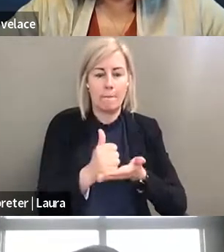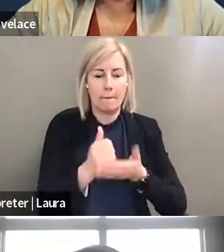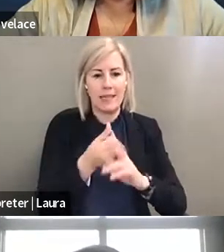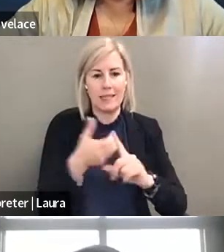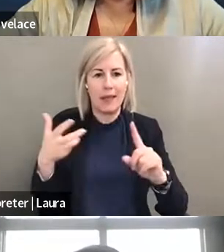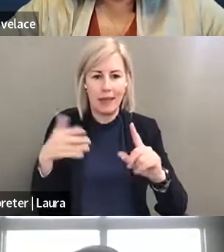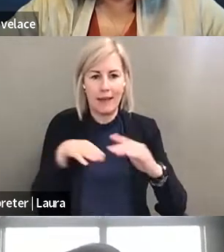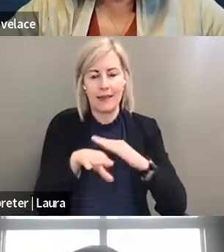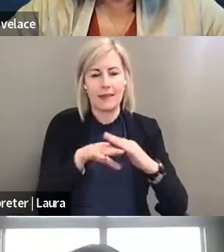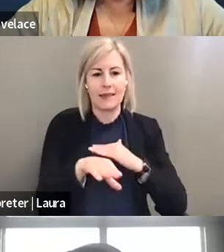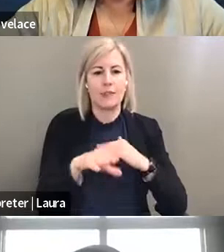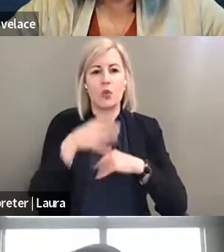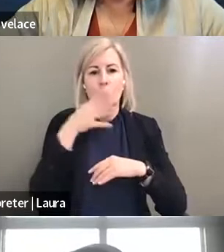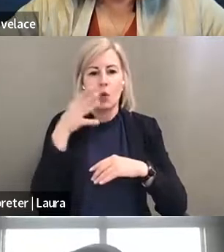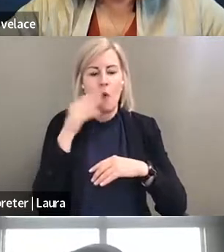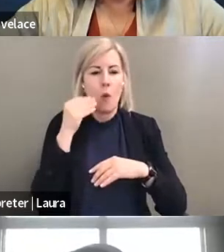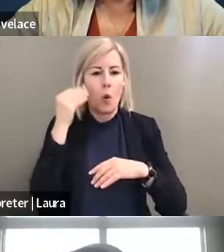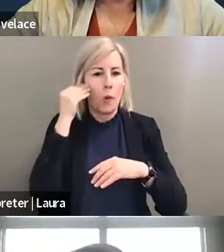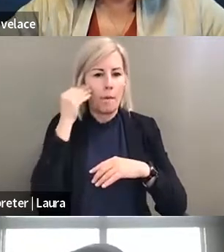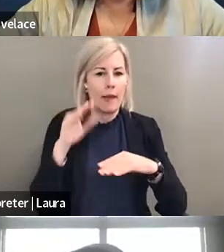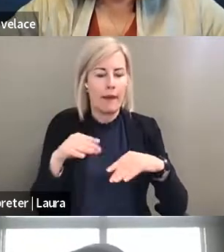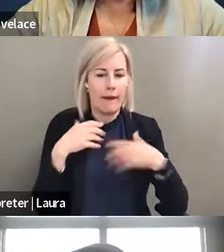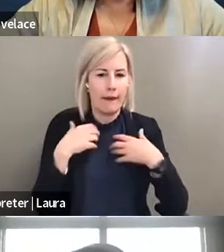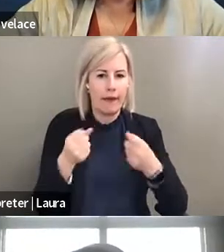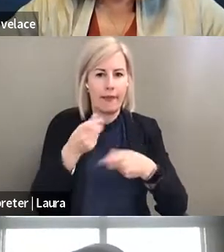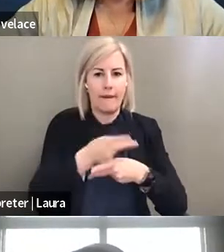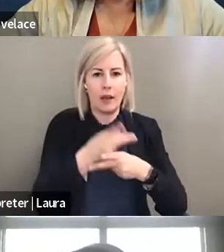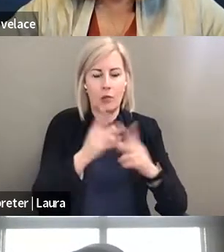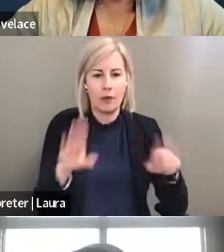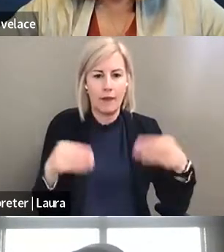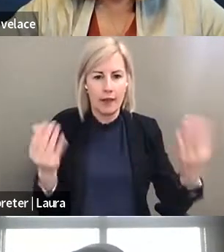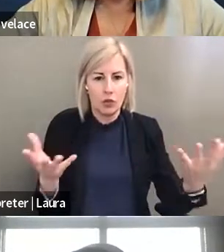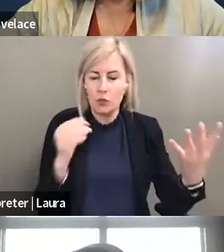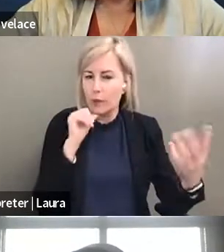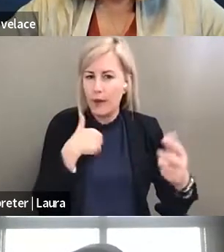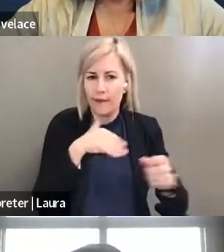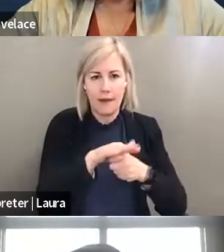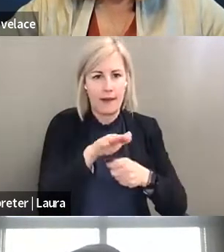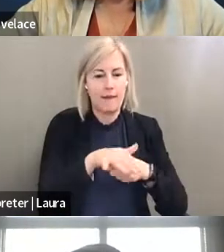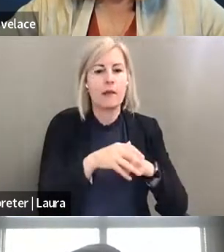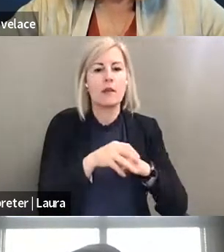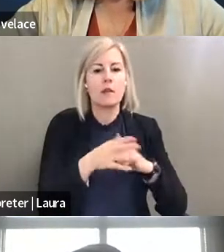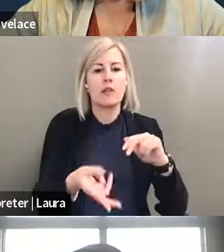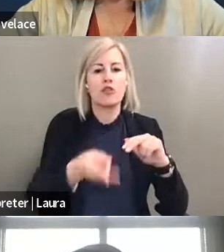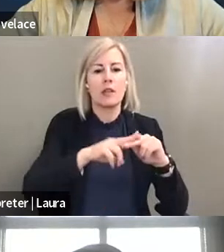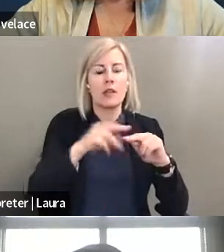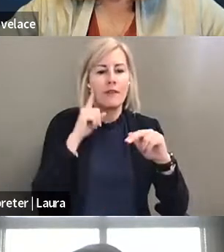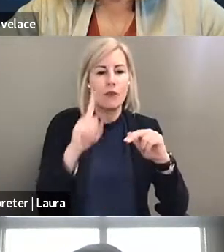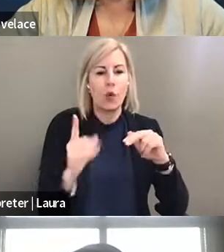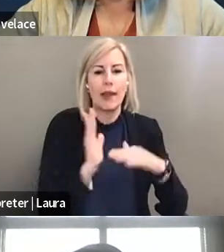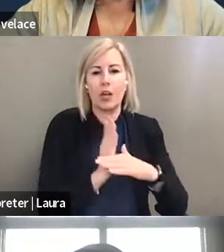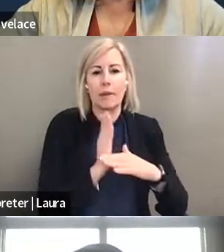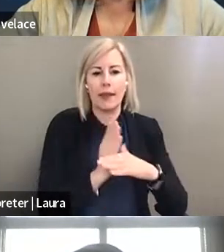to rural home health care providers, which are lacking around the state. Increases for intermediate